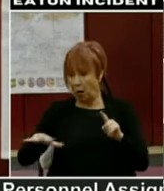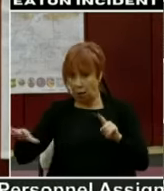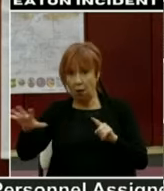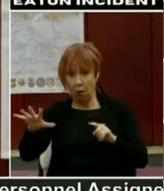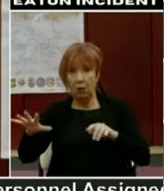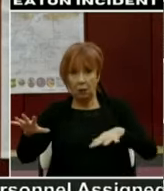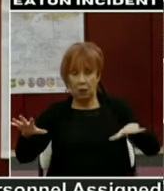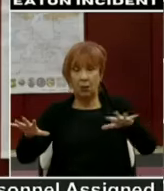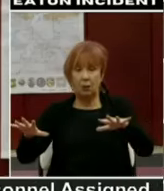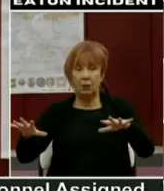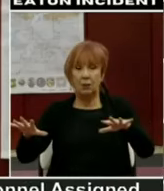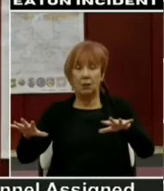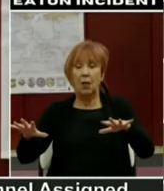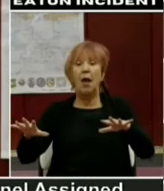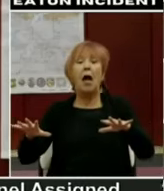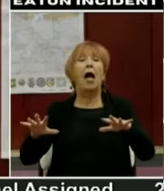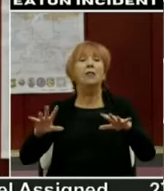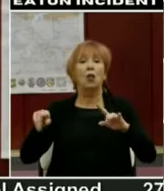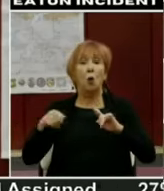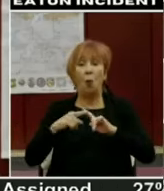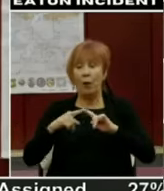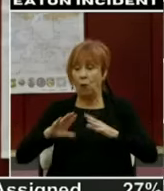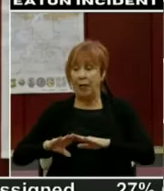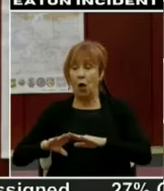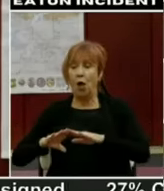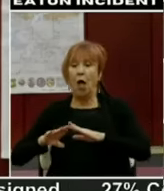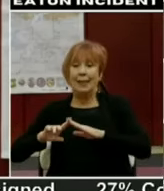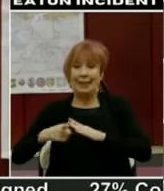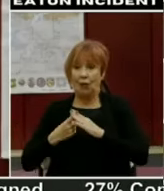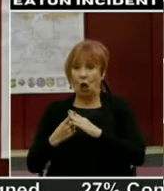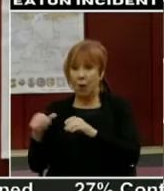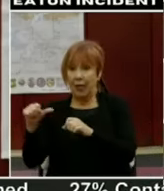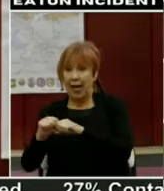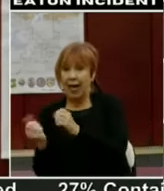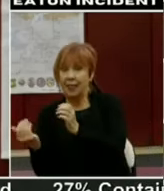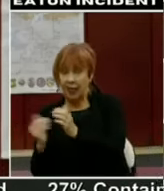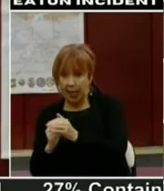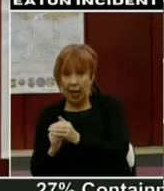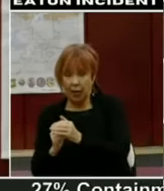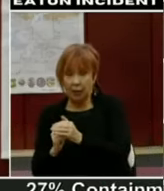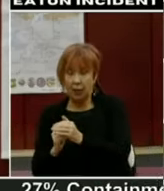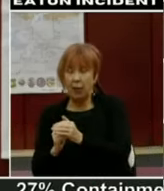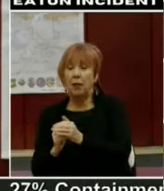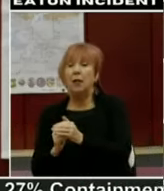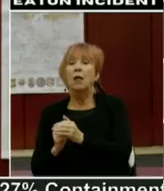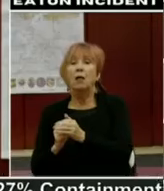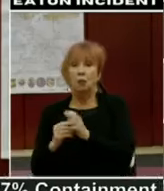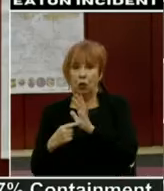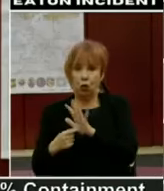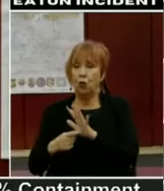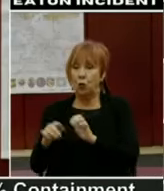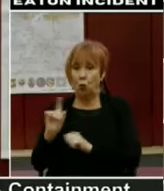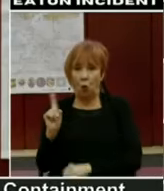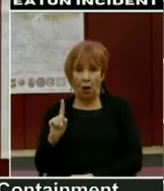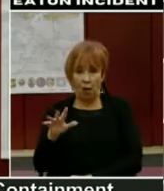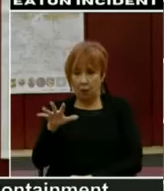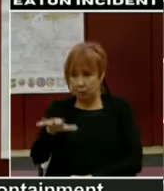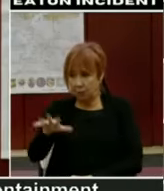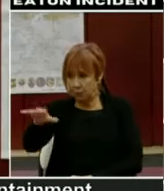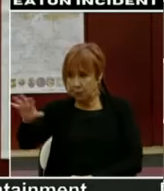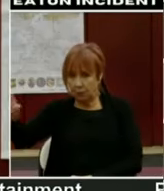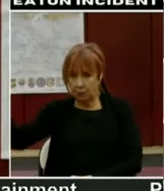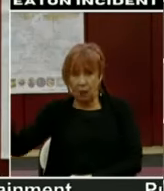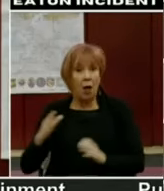we reintroduce gas into the system for areas in which we can restore. Our plan is to